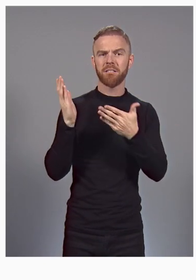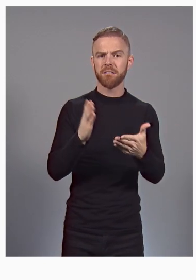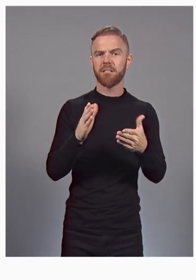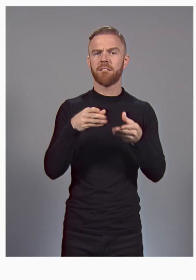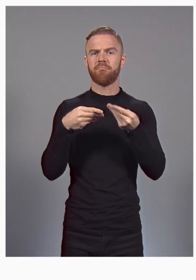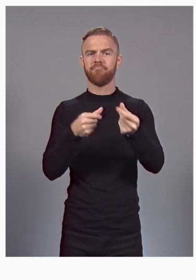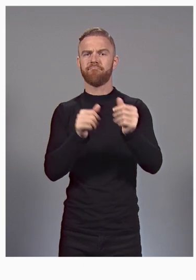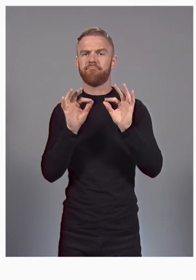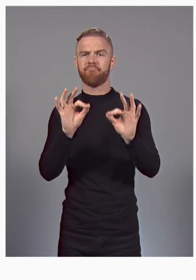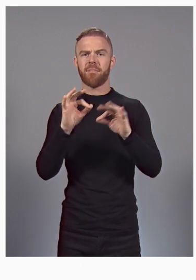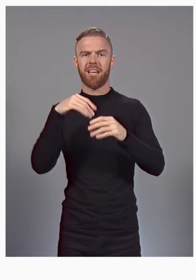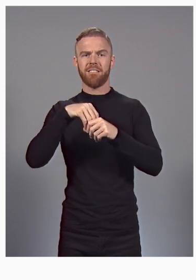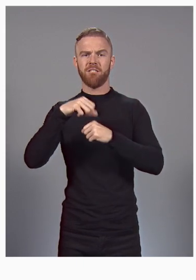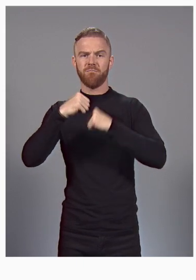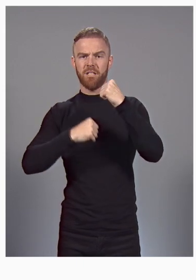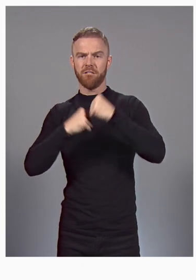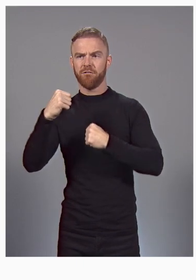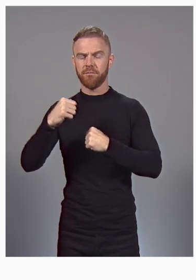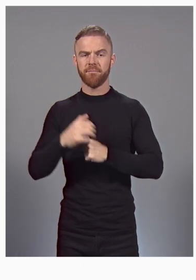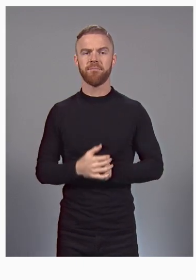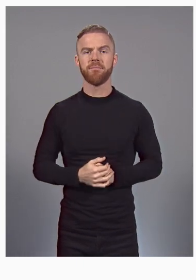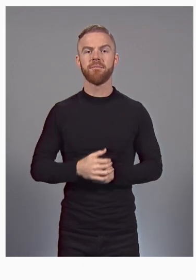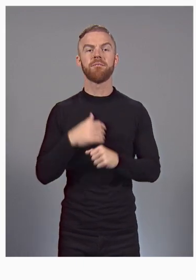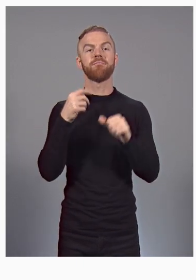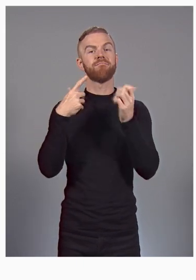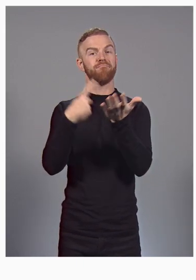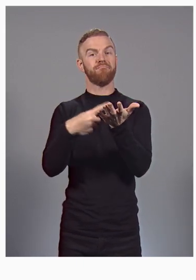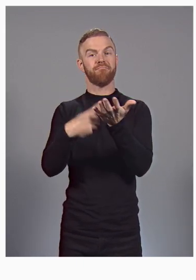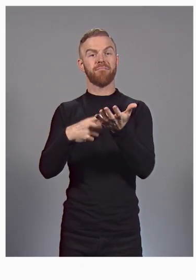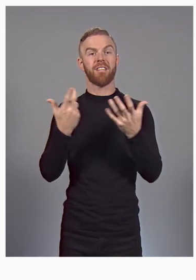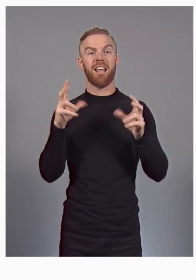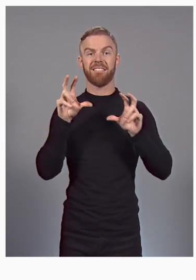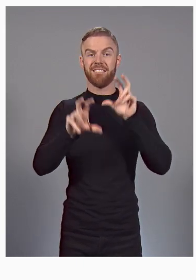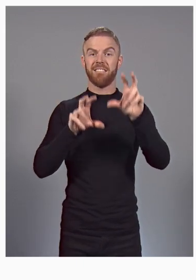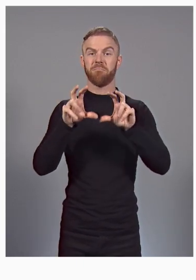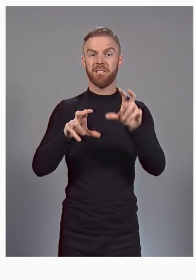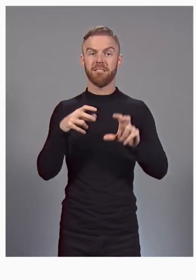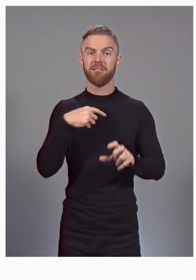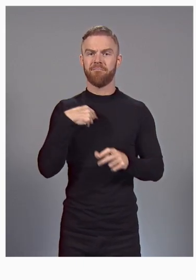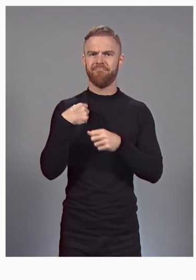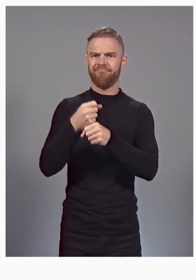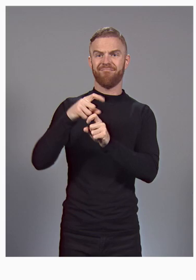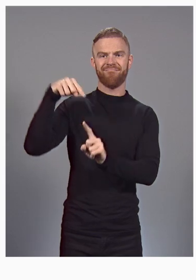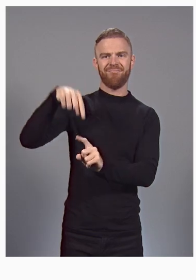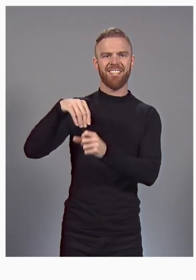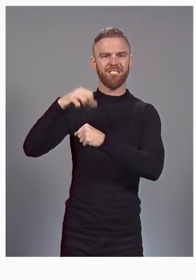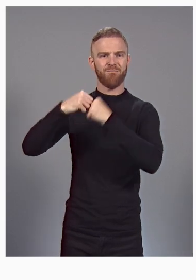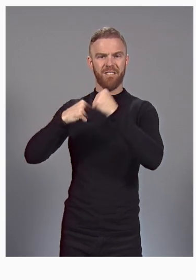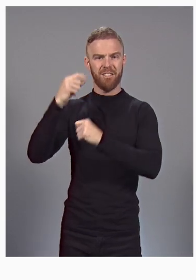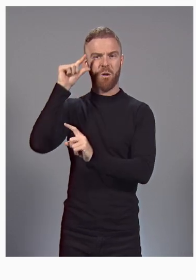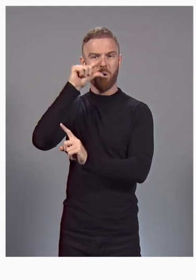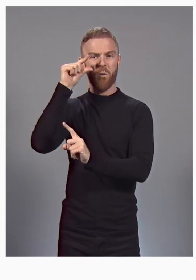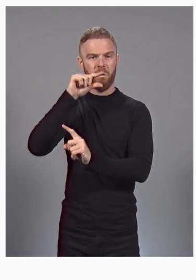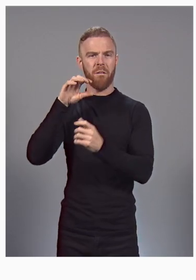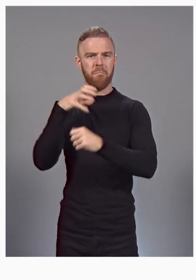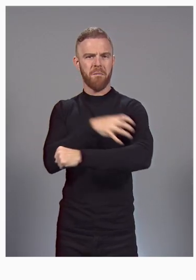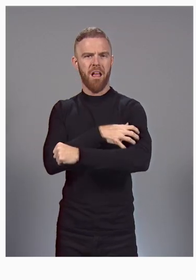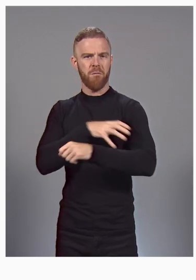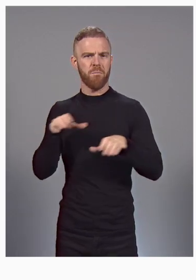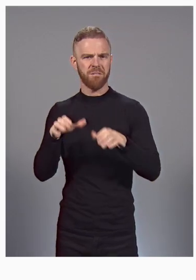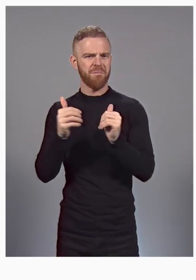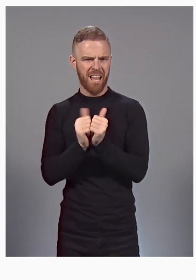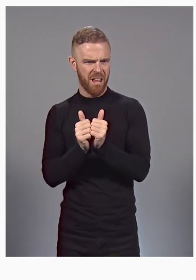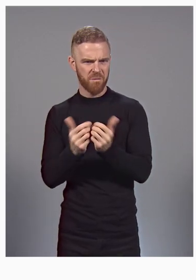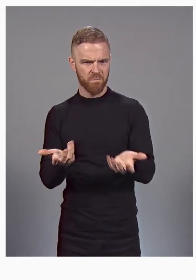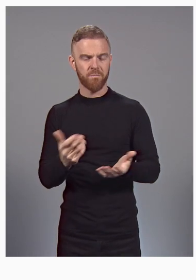So let's talk about the investments we're making in infrastructure at Google in power and performance to make all of this possible. We